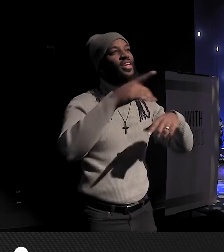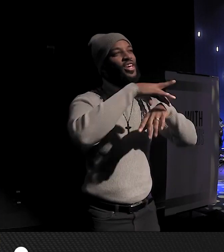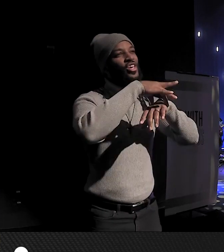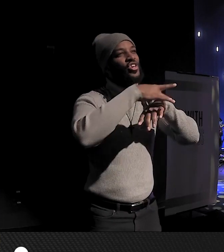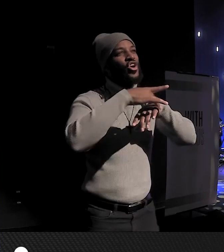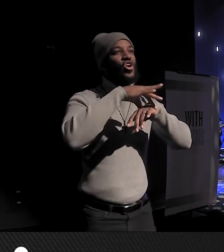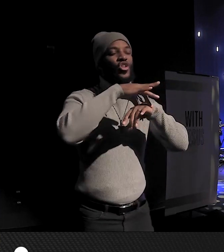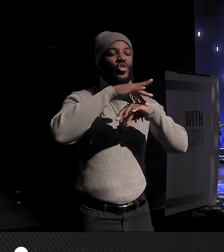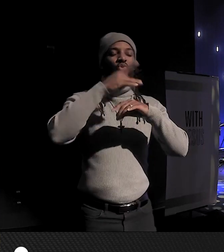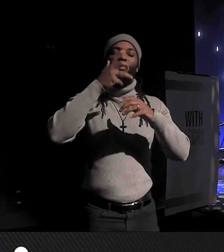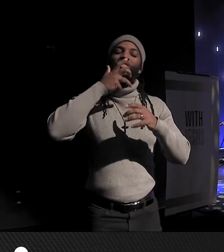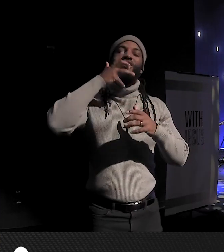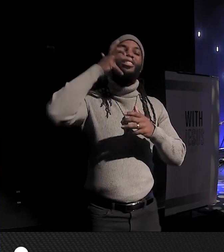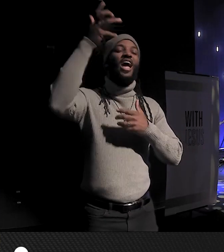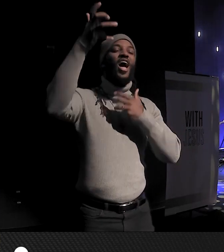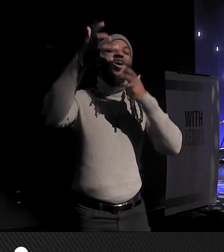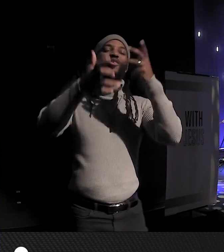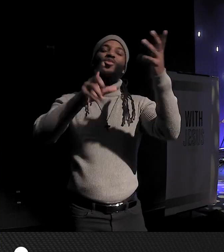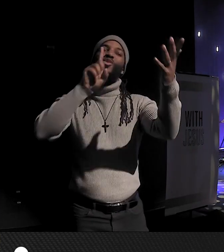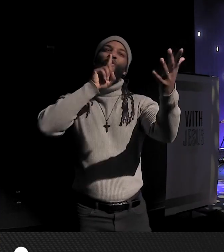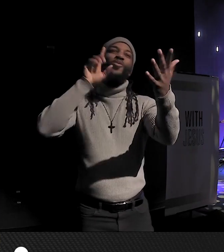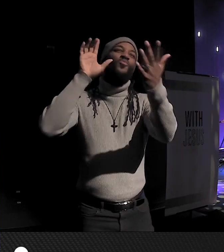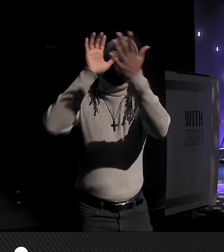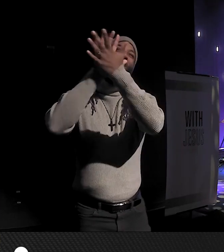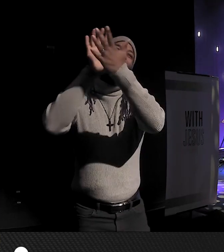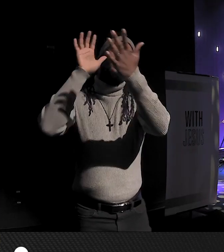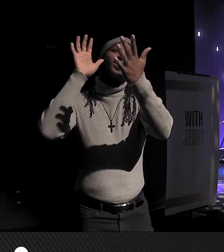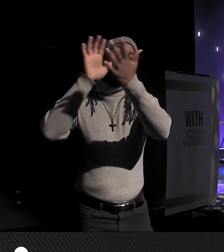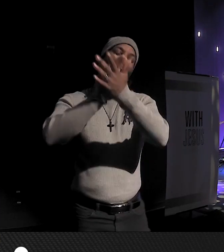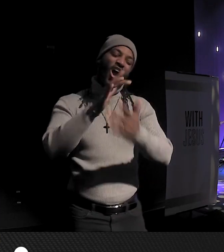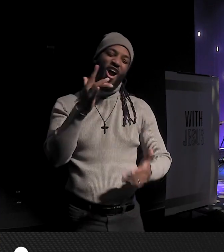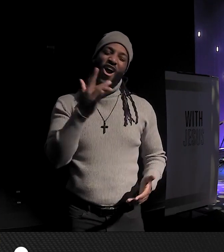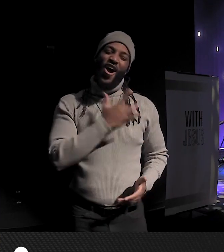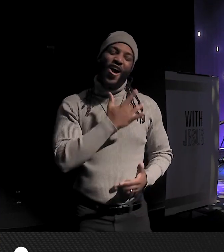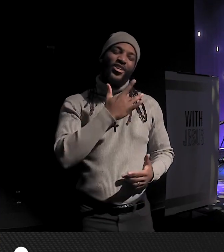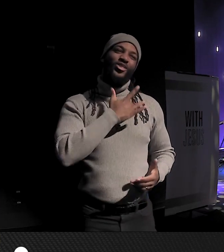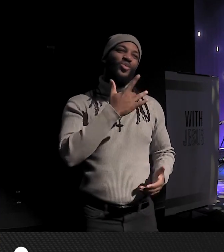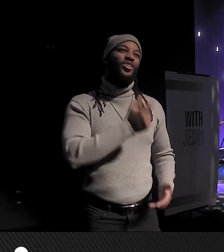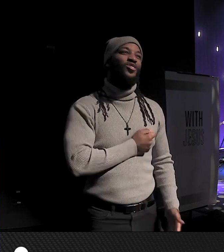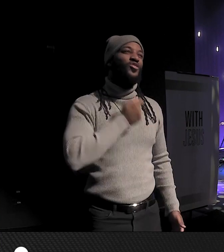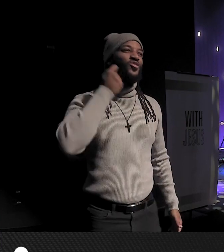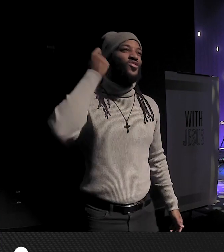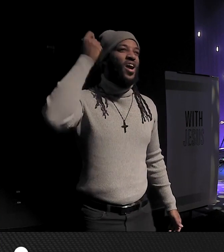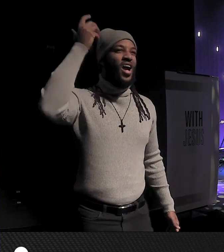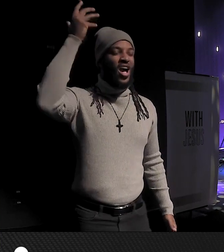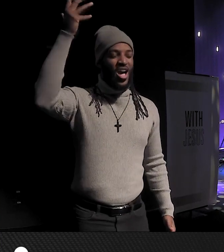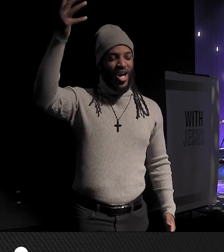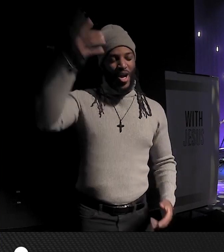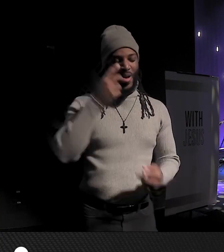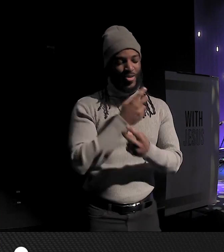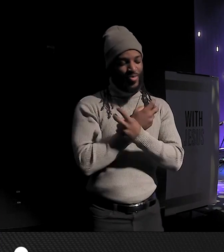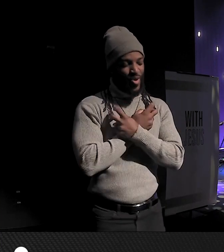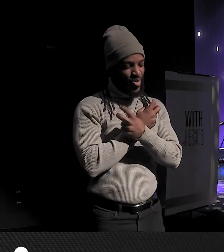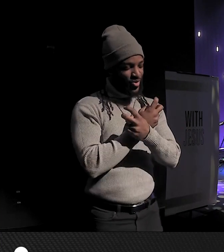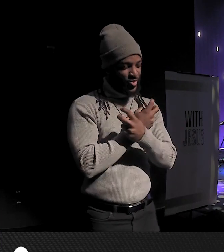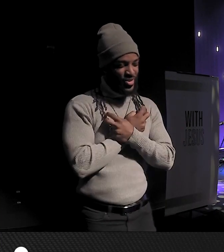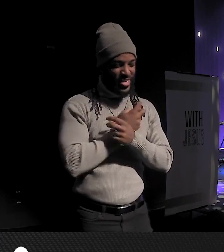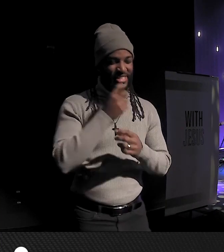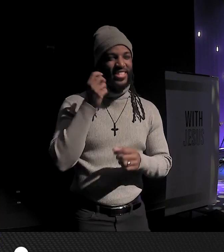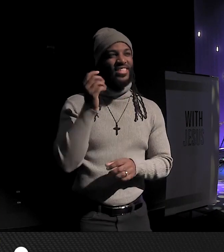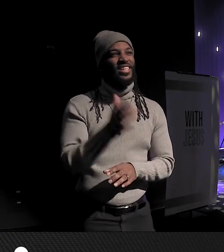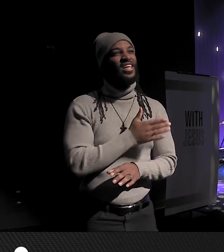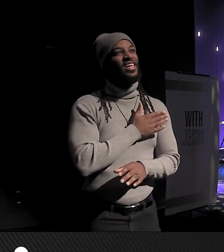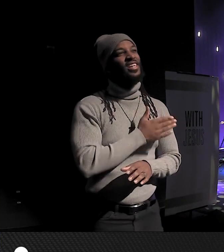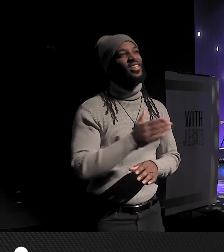And all the earth will shout your praise. Our hearts will cry, these